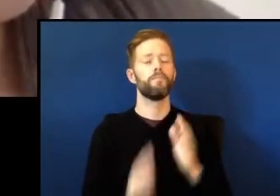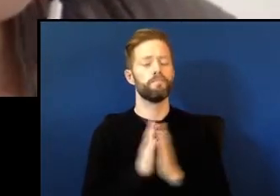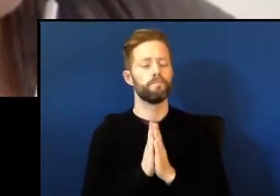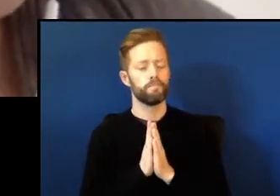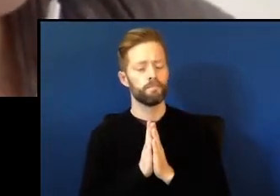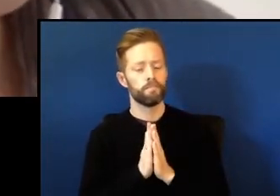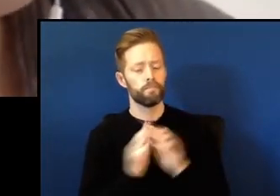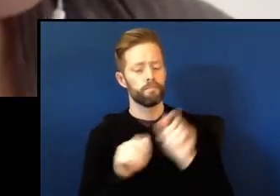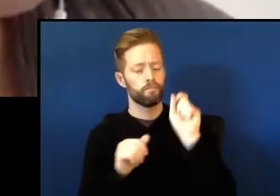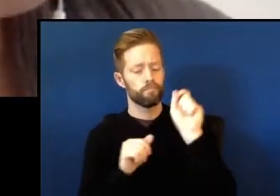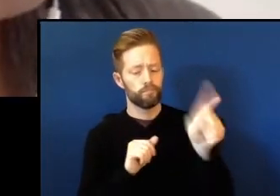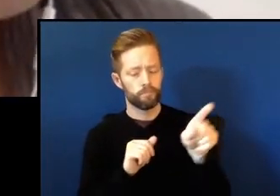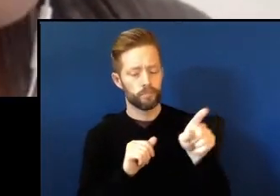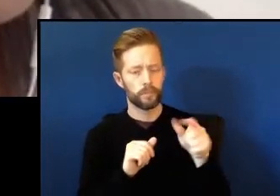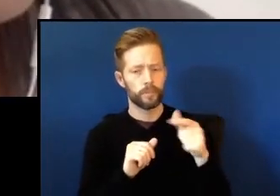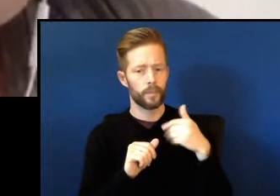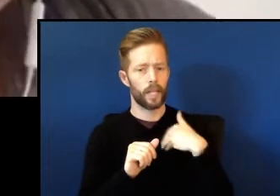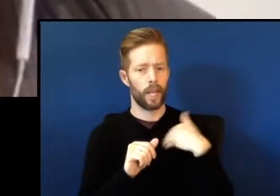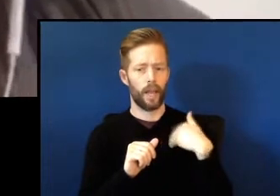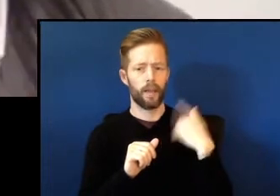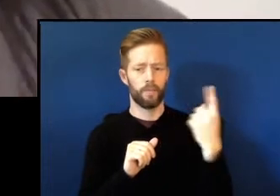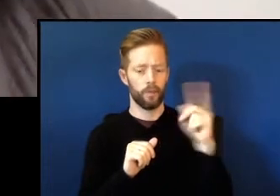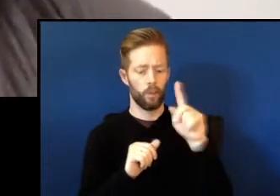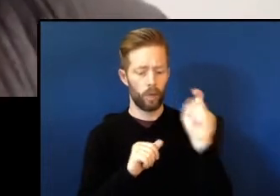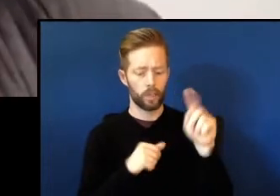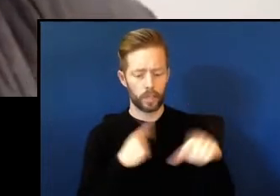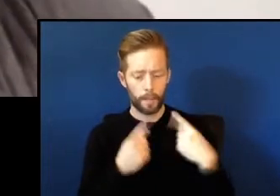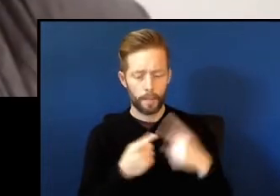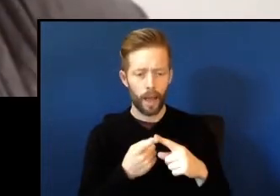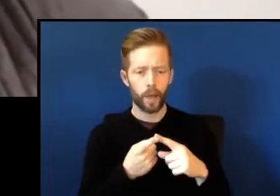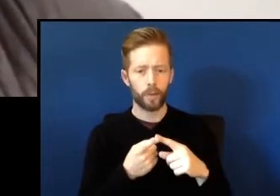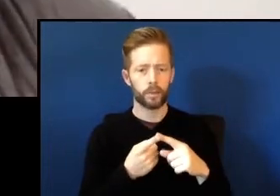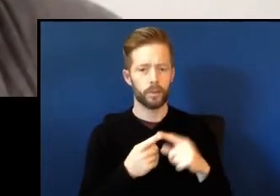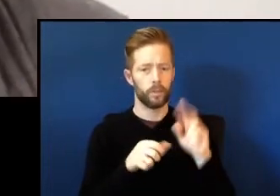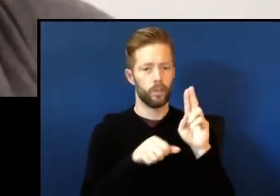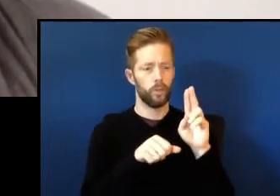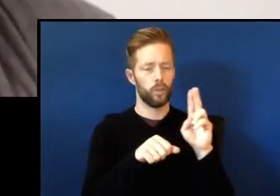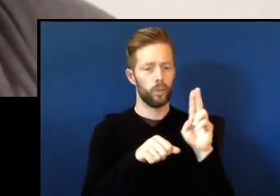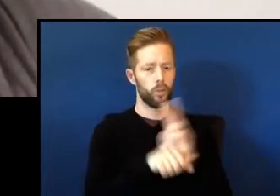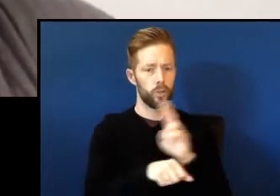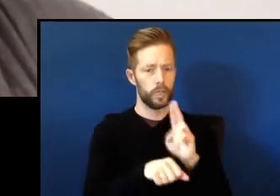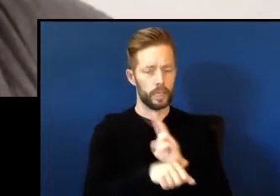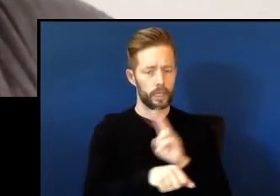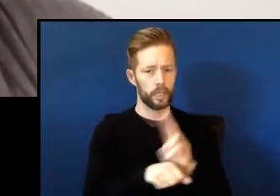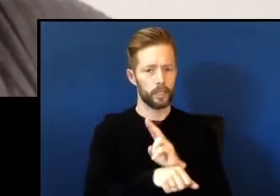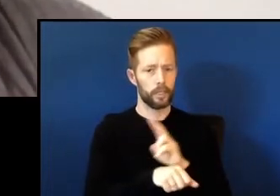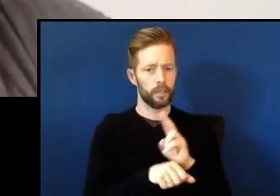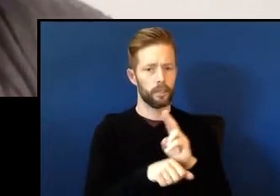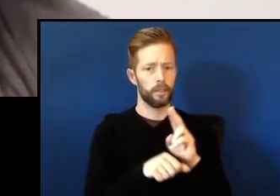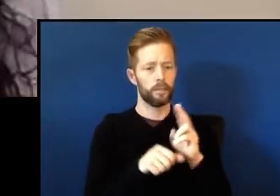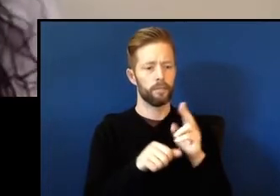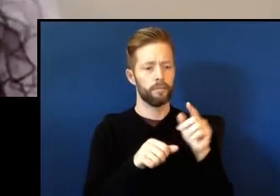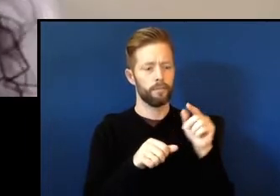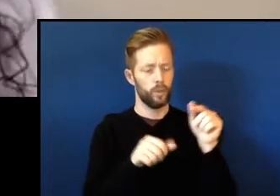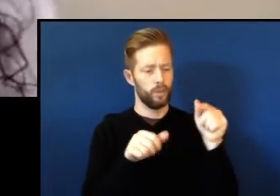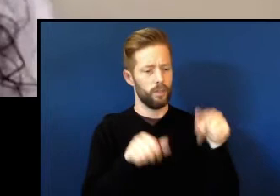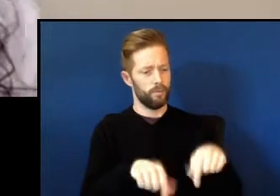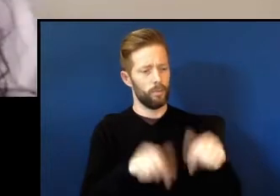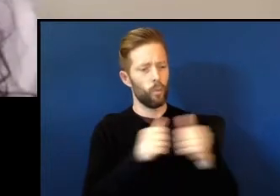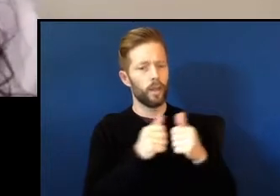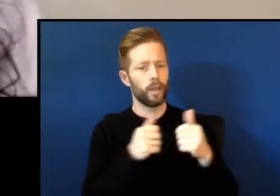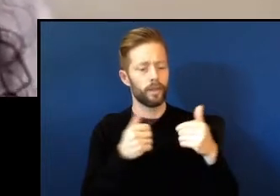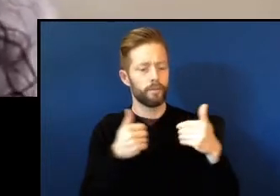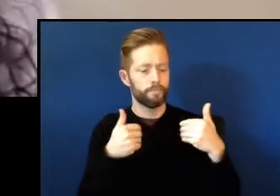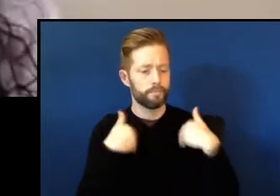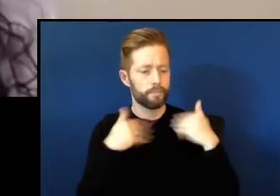Jocasta, I've got a question about, using these with kind of younger